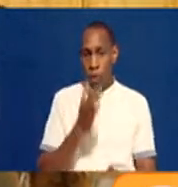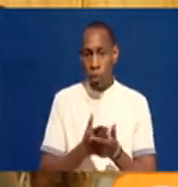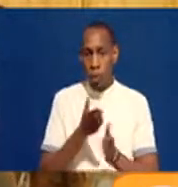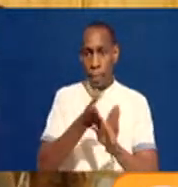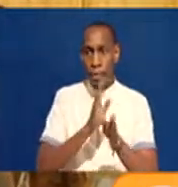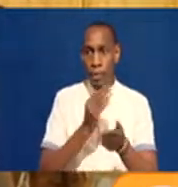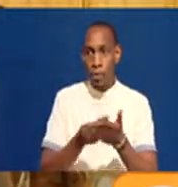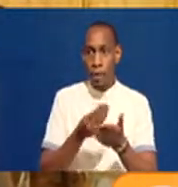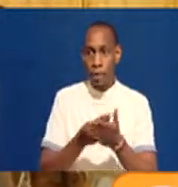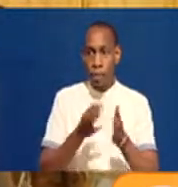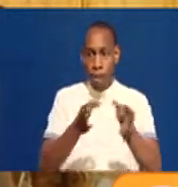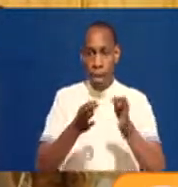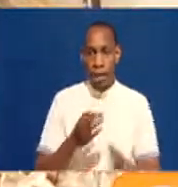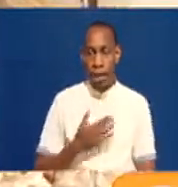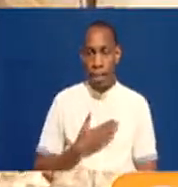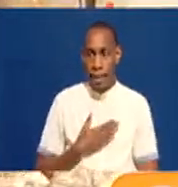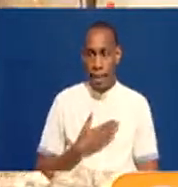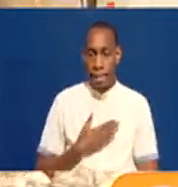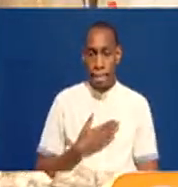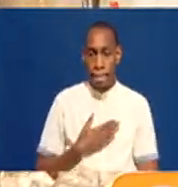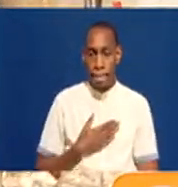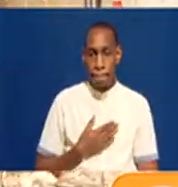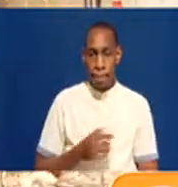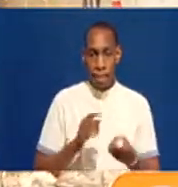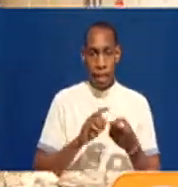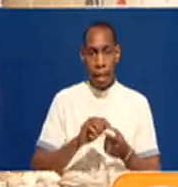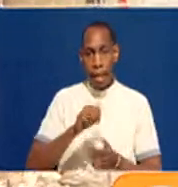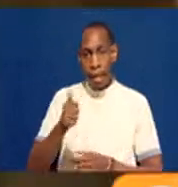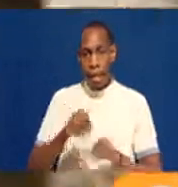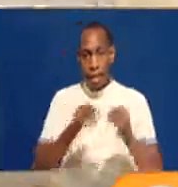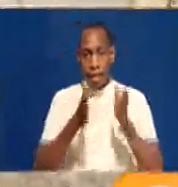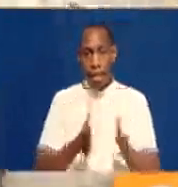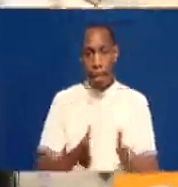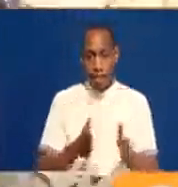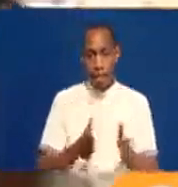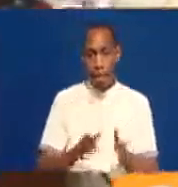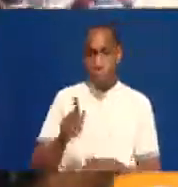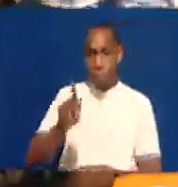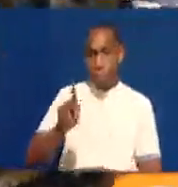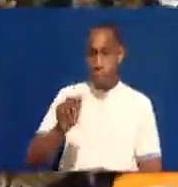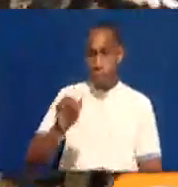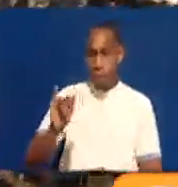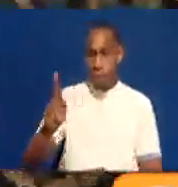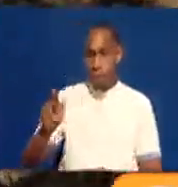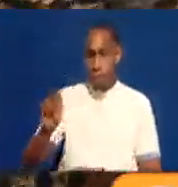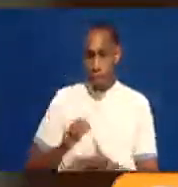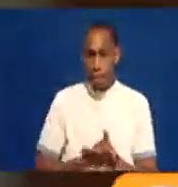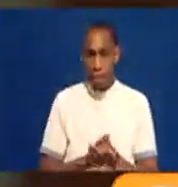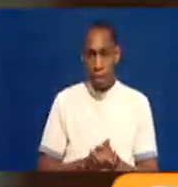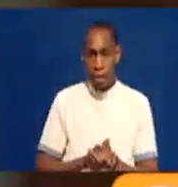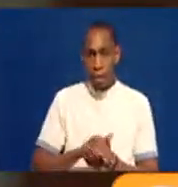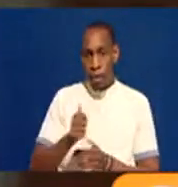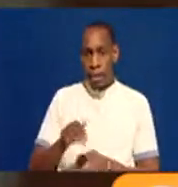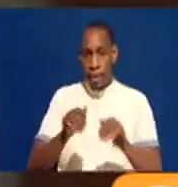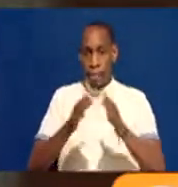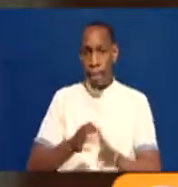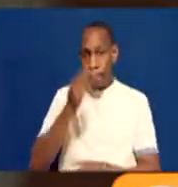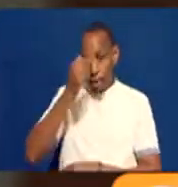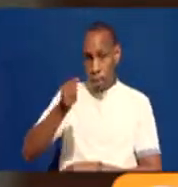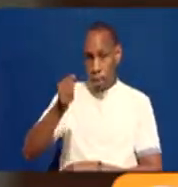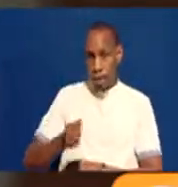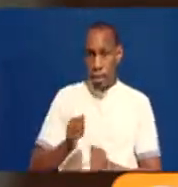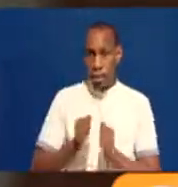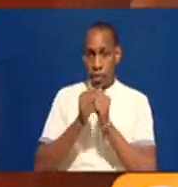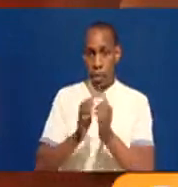amewithdraw pesa kwa my account? Apart from Grace Maina from Kandara, Lillian Waibera from Kajiado, and